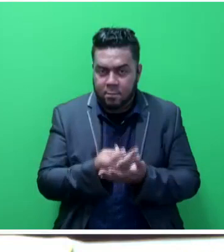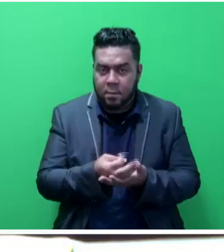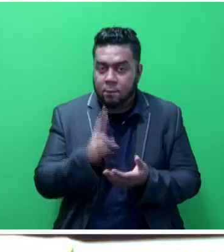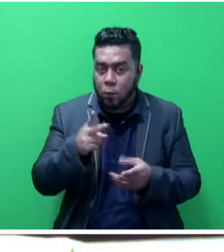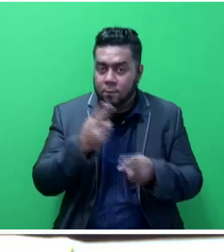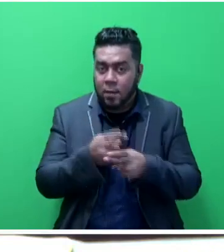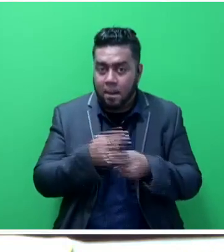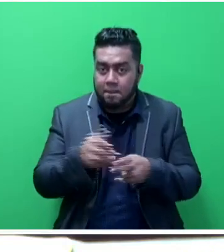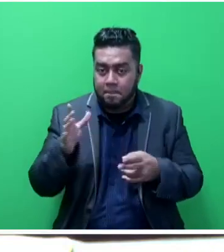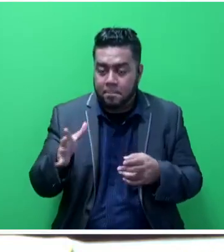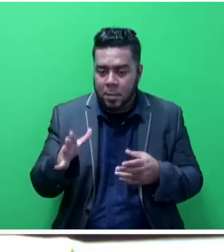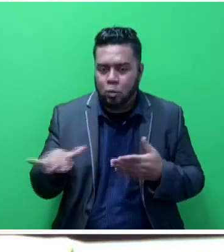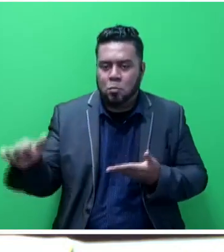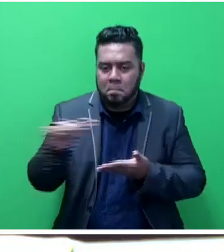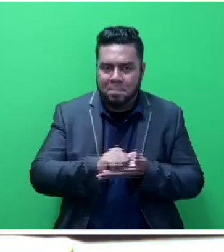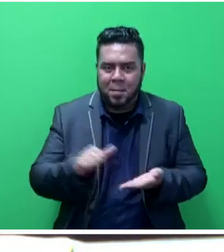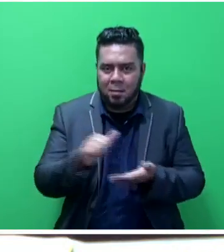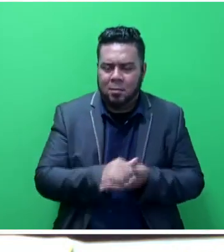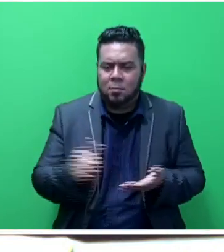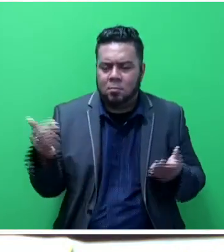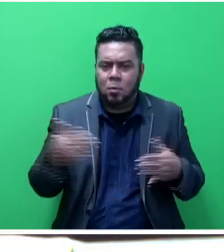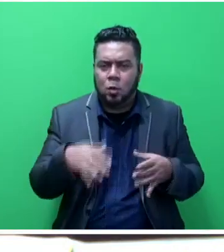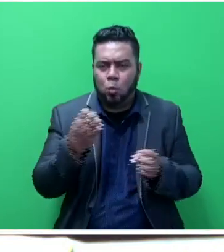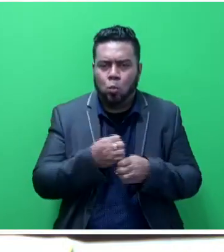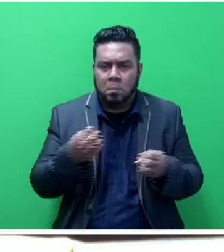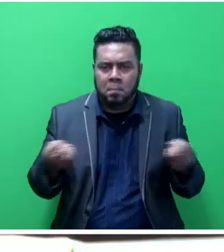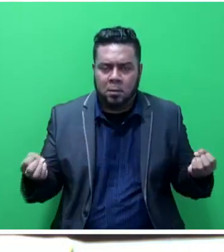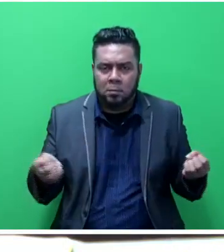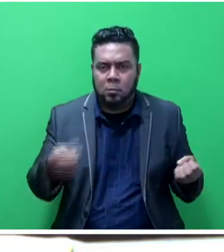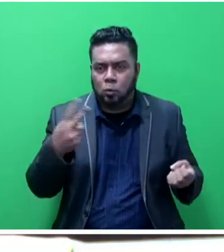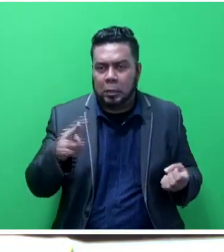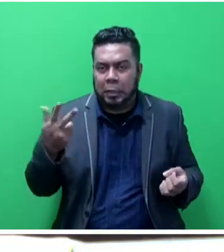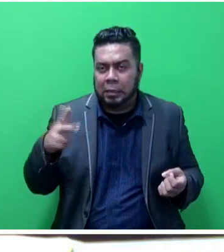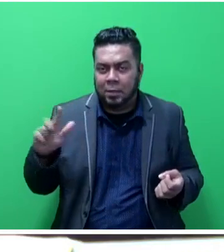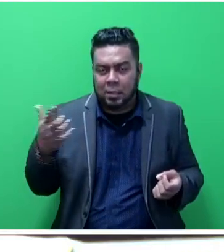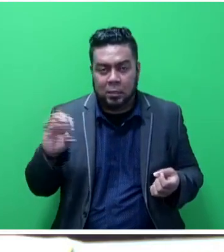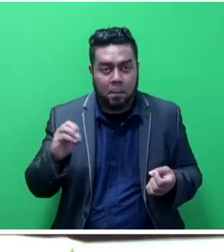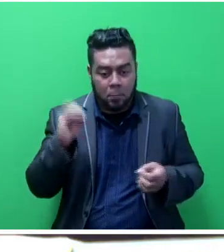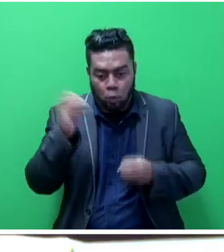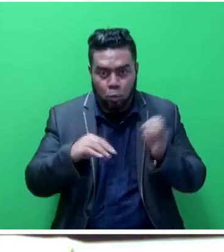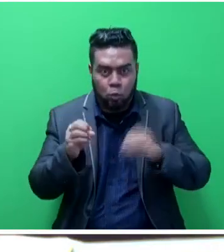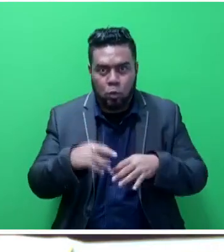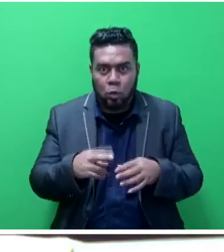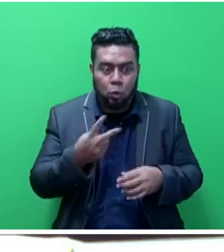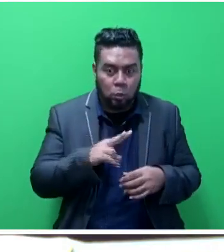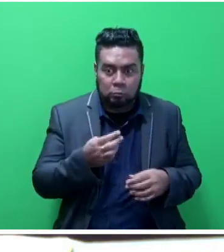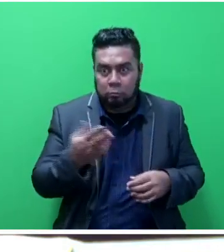farmers to procure small equipment on a 30-70 contribution. The Speaker said we